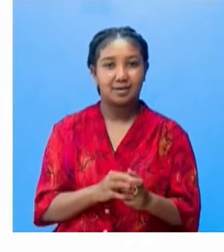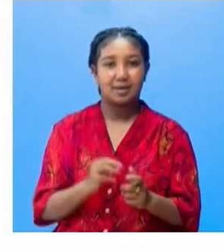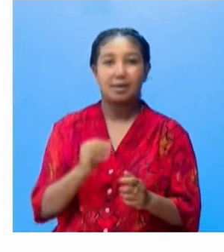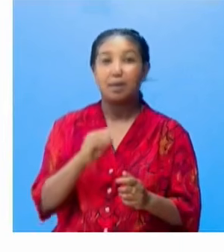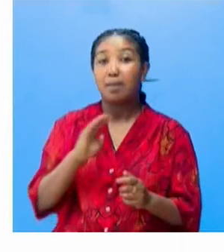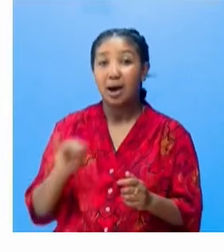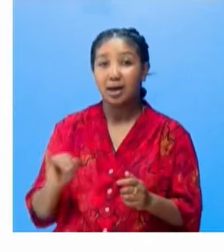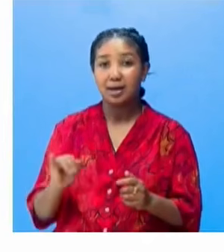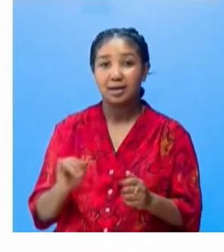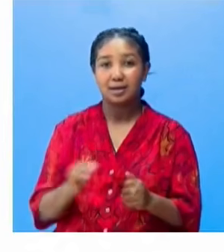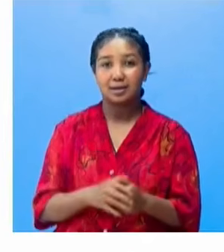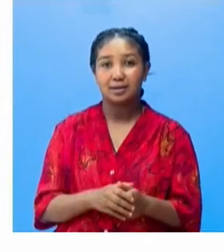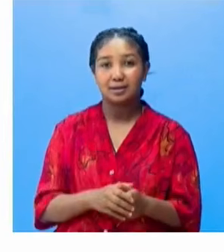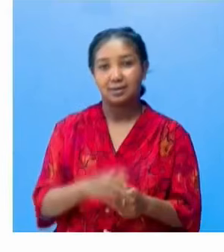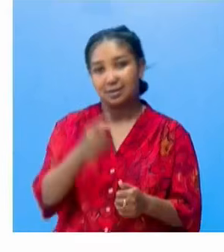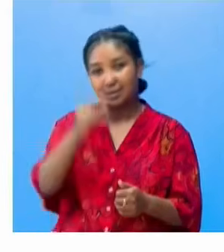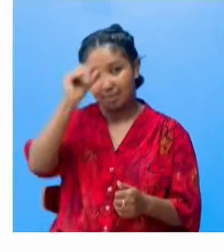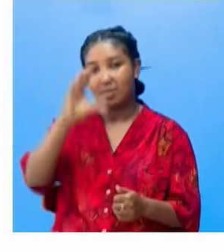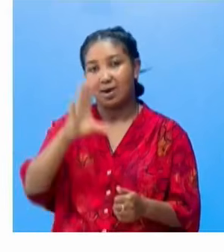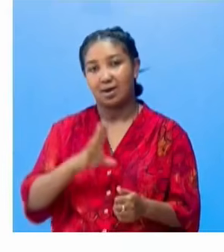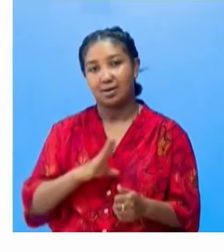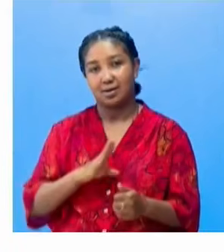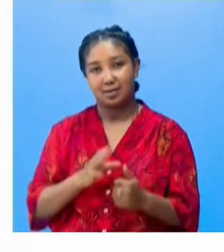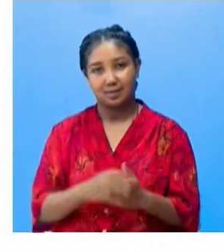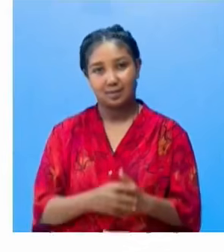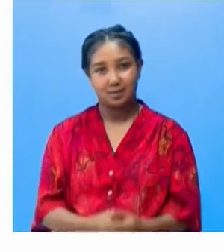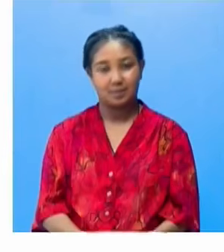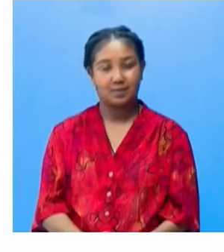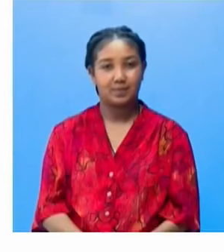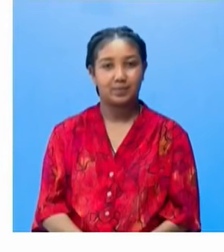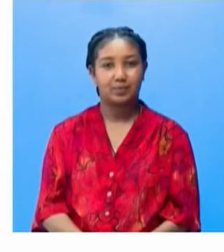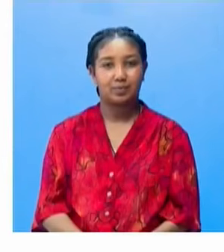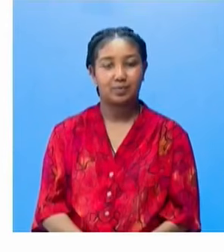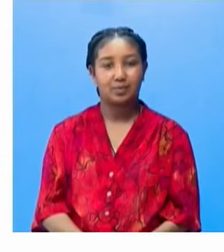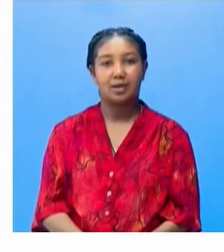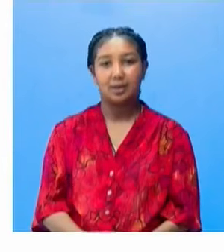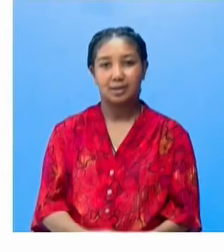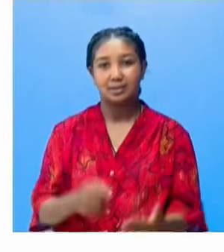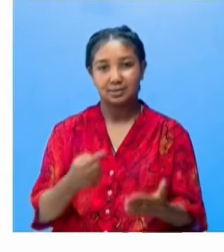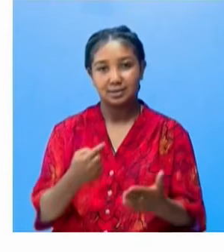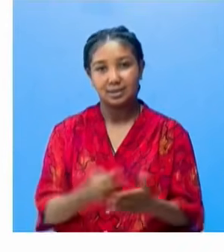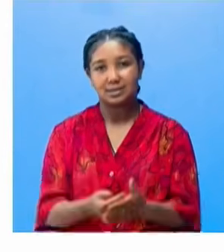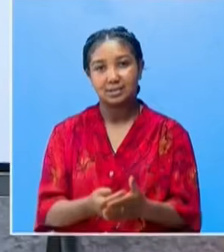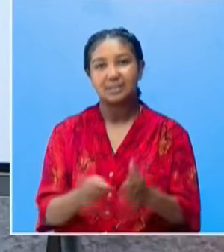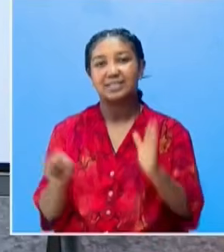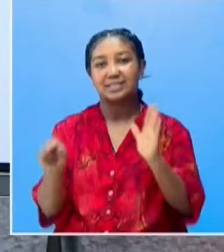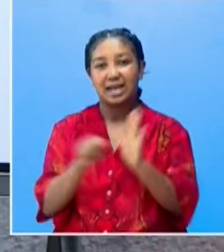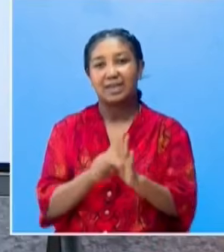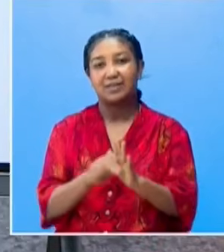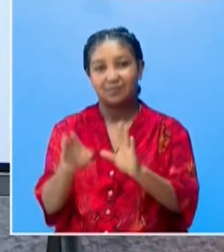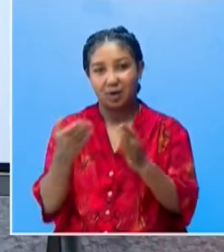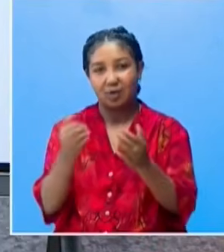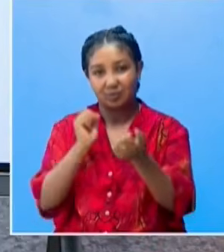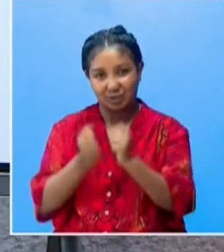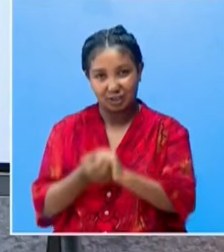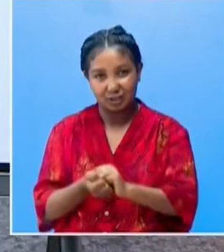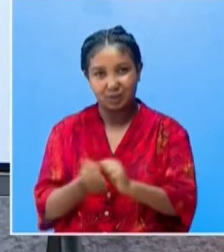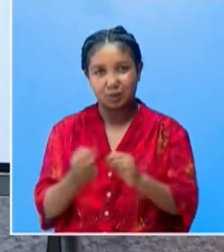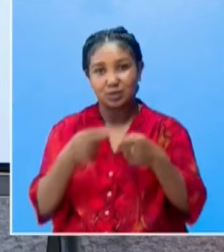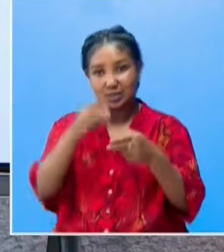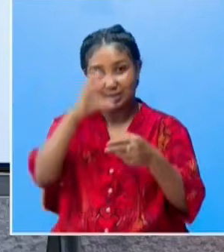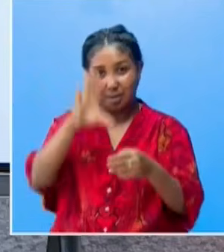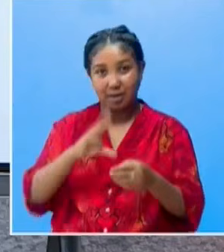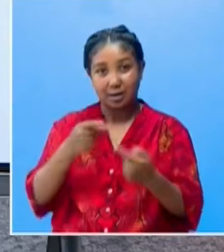by the man. Let us make this one negative. We said the